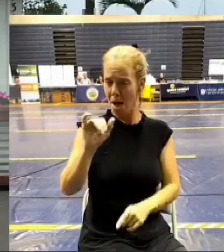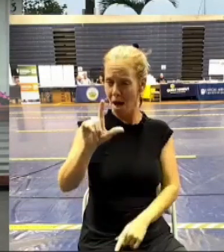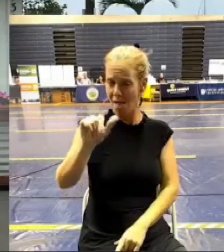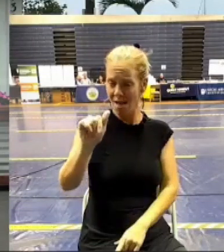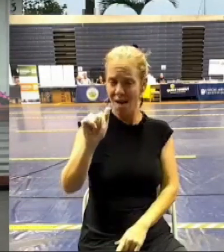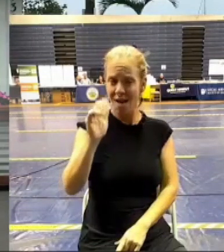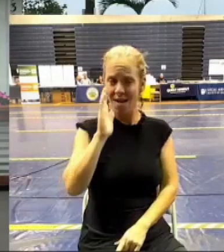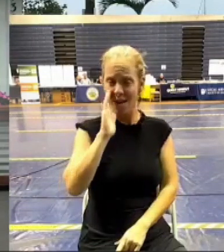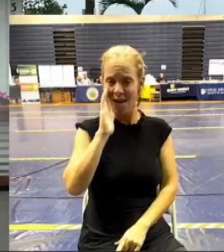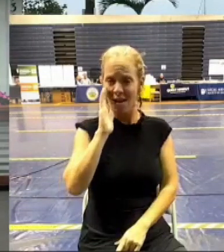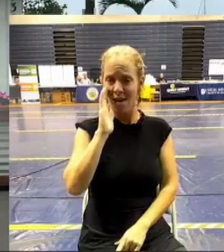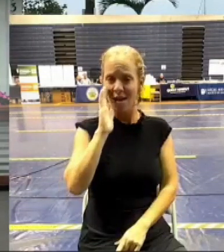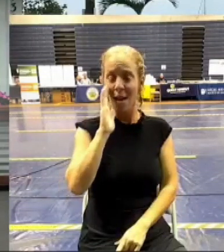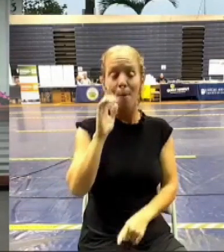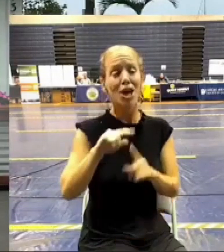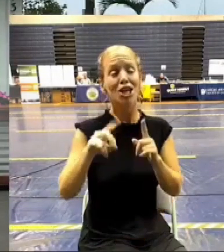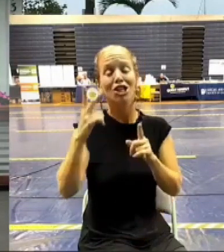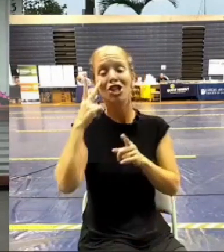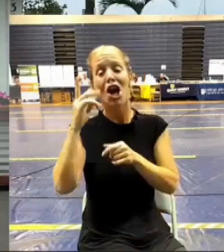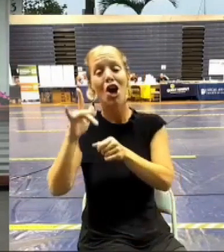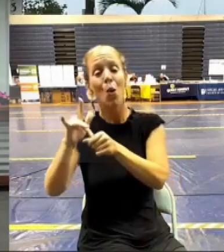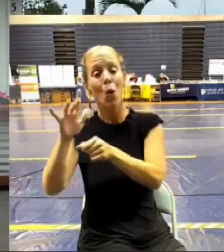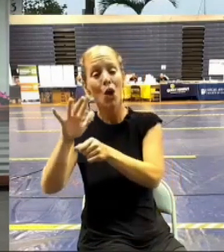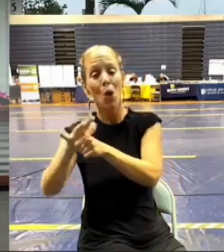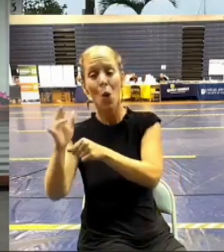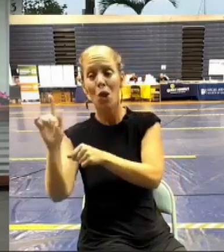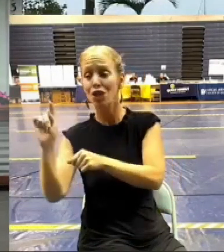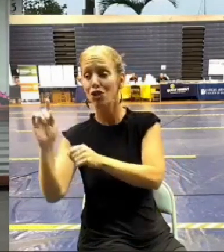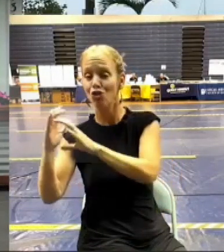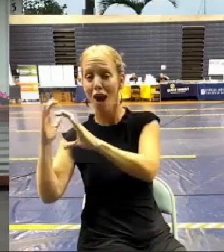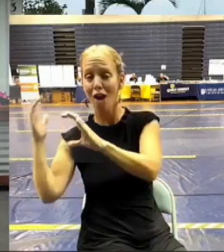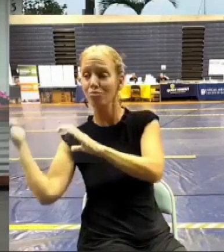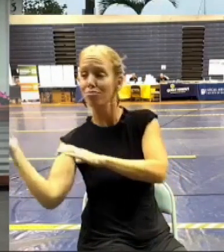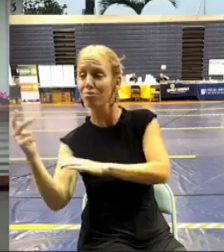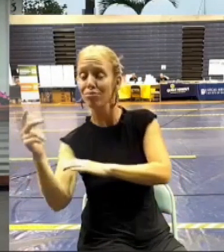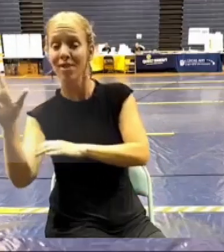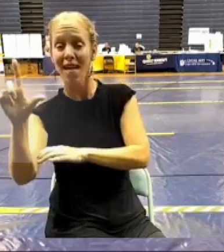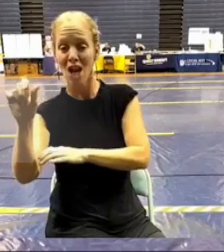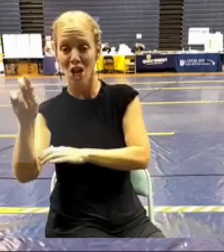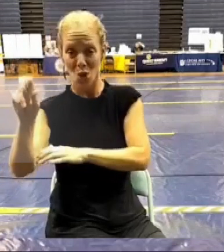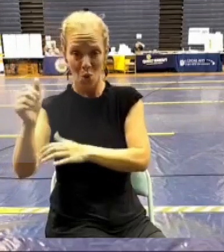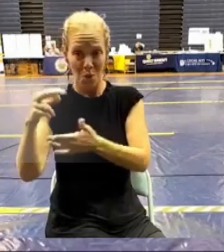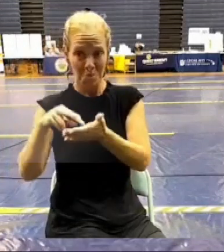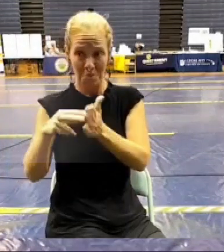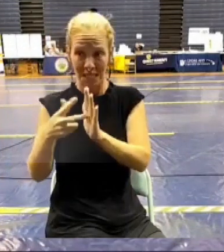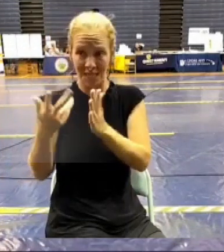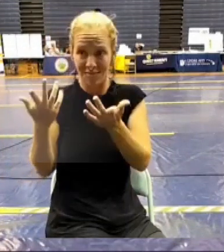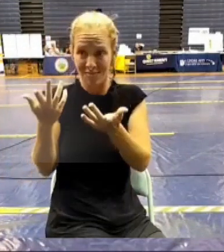Coca-Cola trucks at Old Lahaina Luau. I'm not sure if that means anything, but that was good news to me.